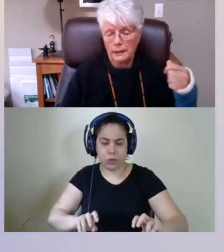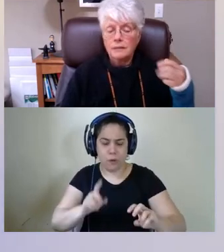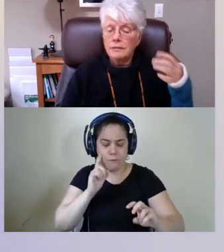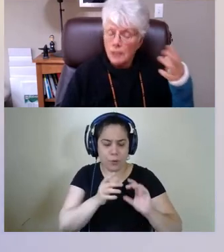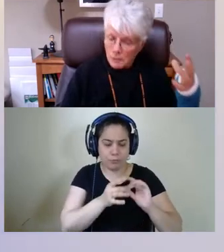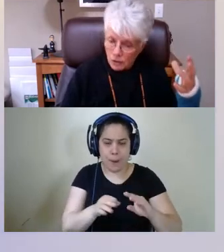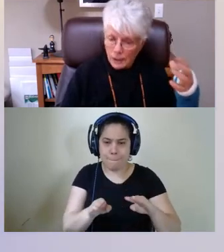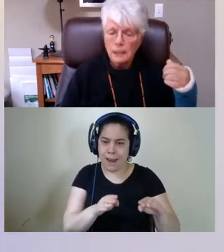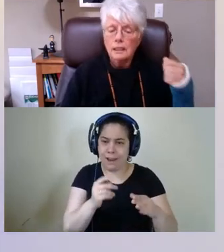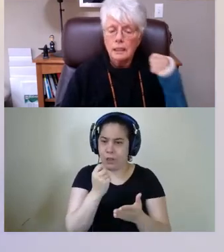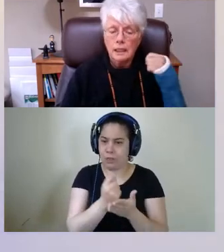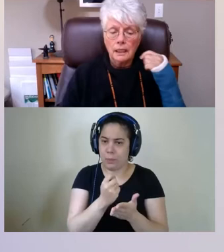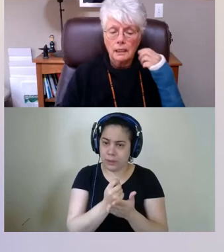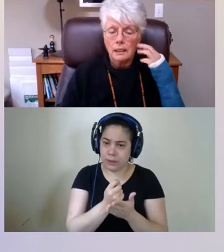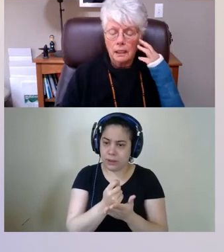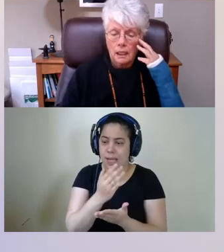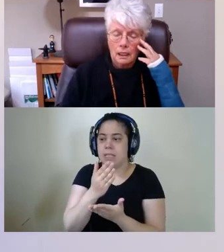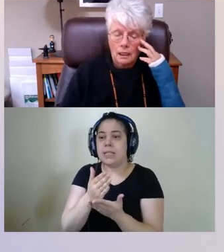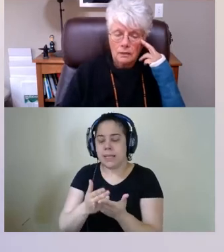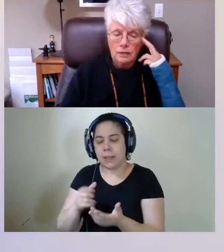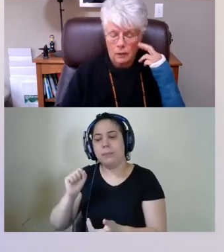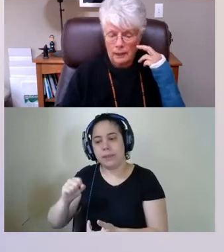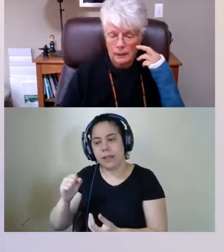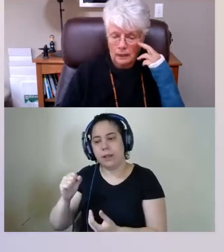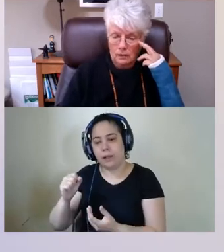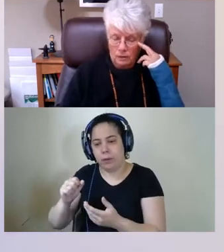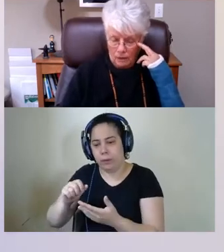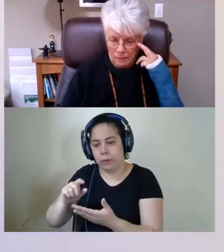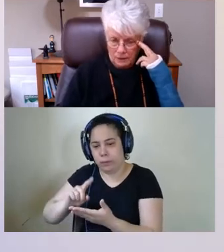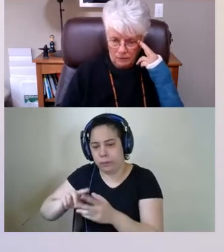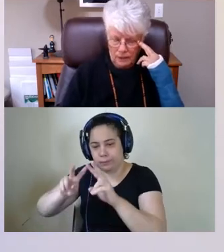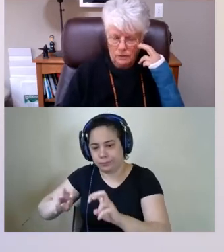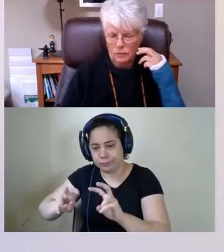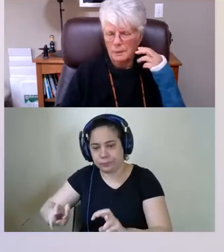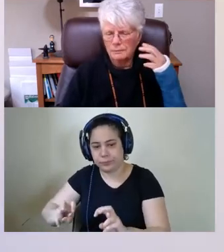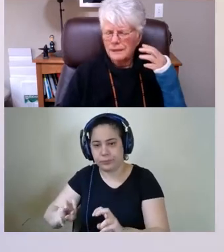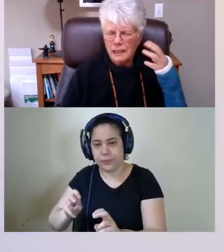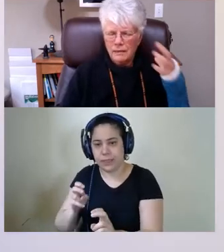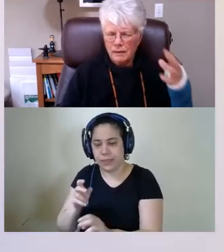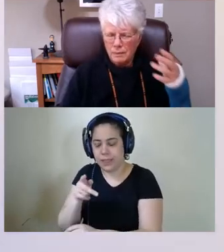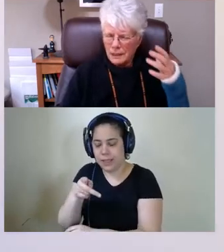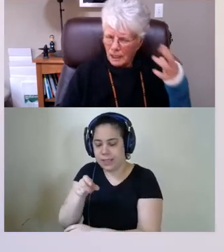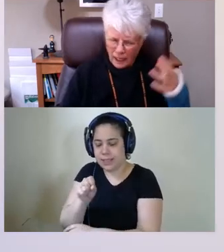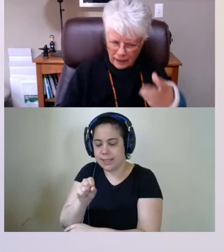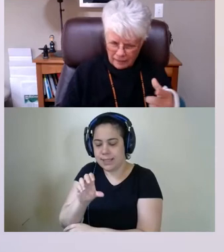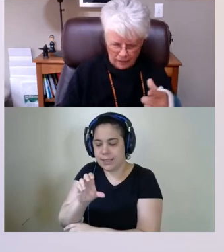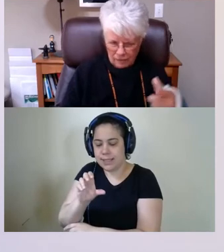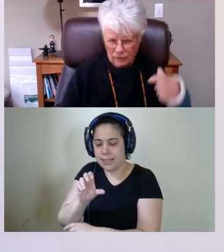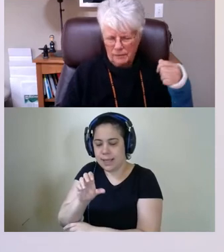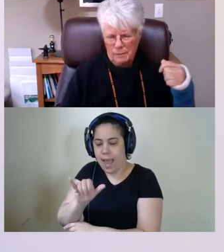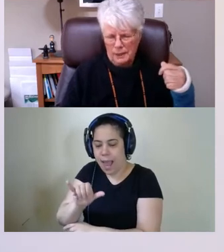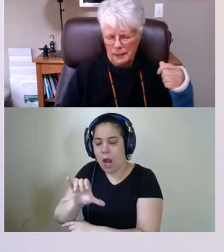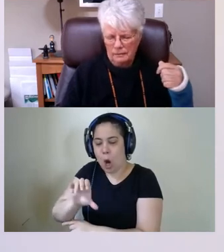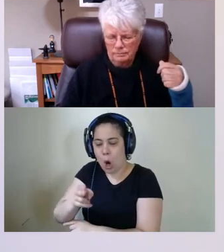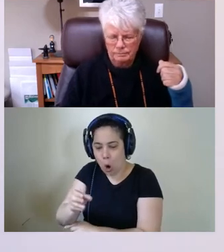in, to some degree, in psychoanalytic or object relations, but not at the level